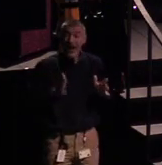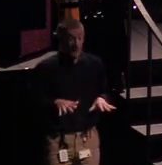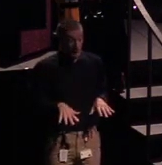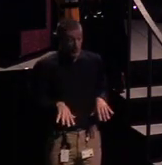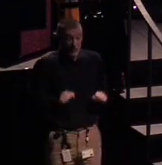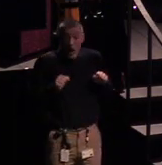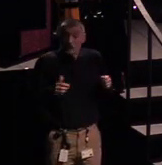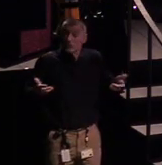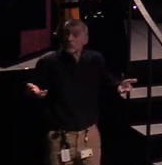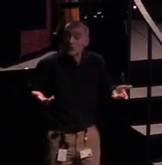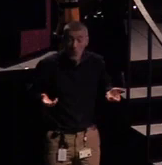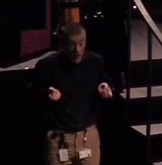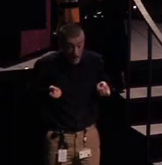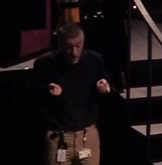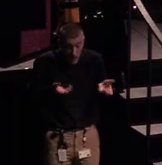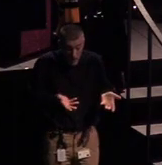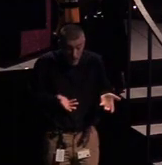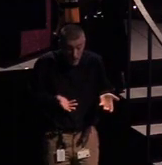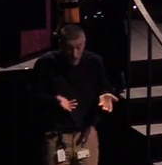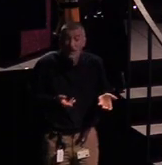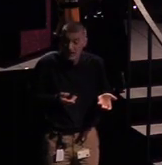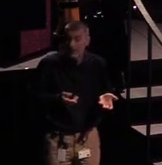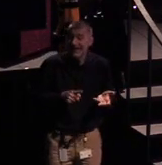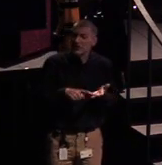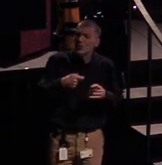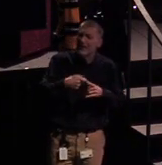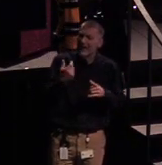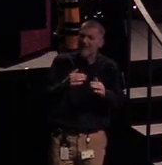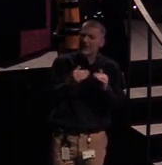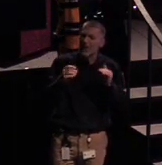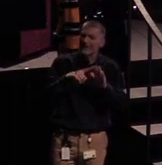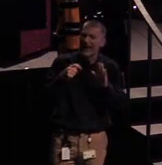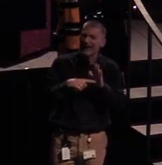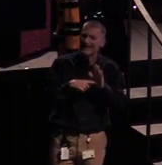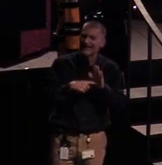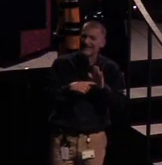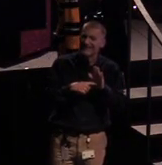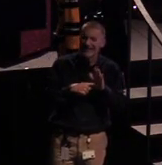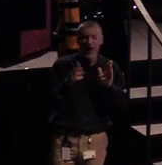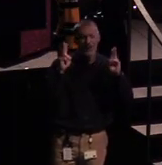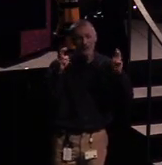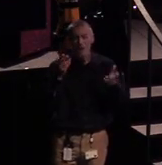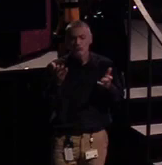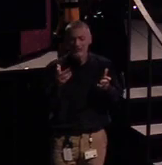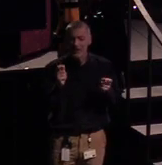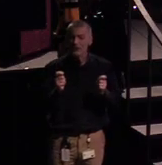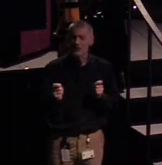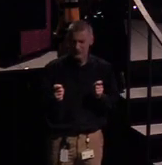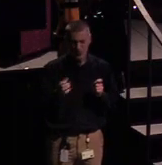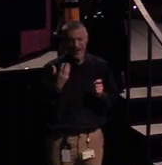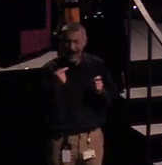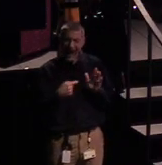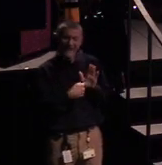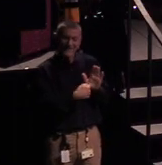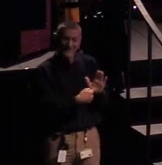I think if there's you know in the UK there's the Equality Act and we took that talks about Lee's adjustments biscuit and I think when the